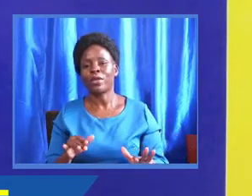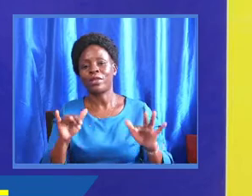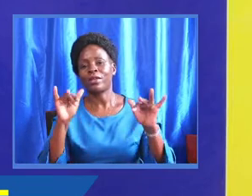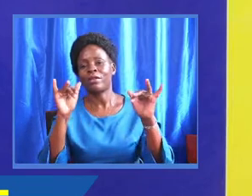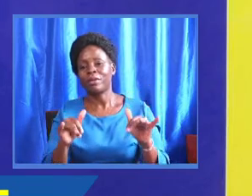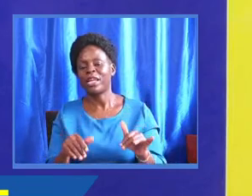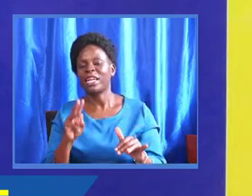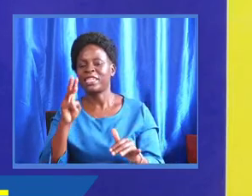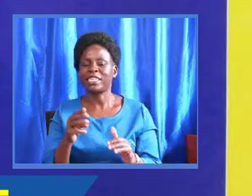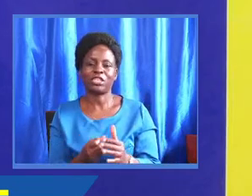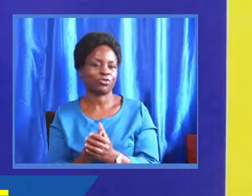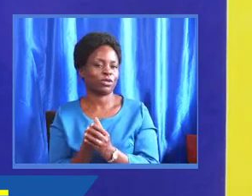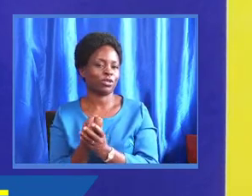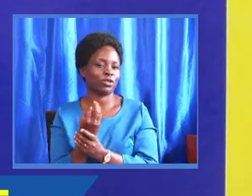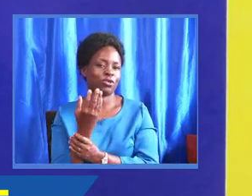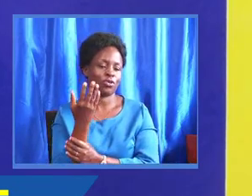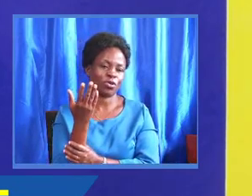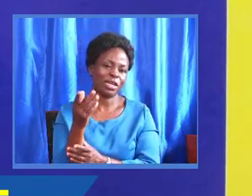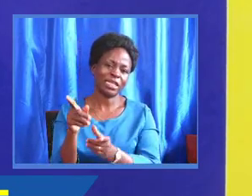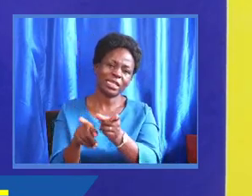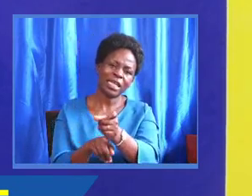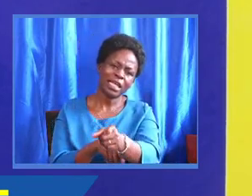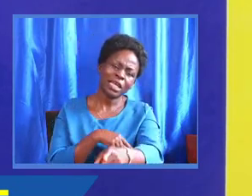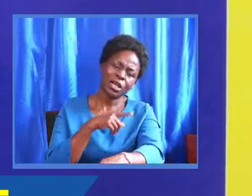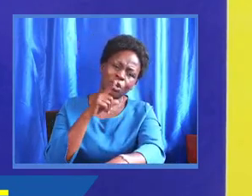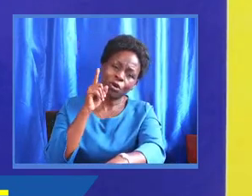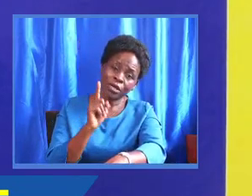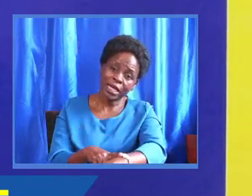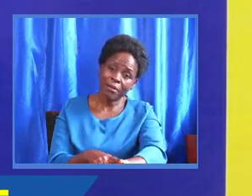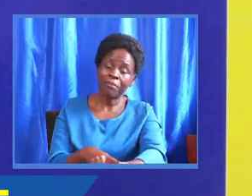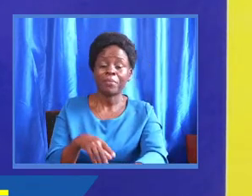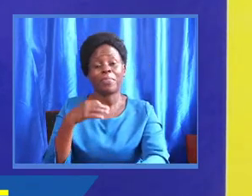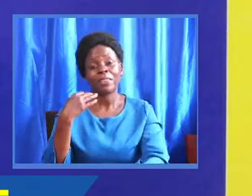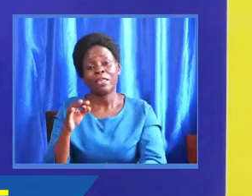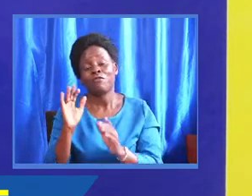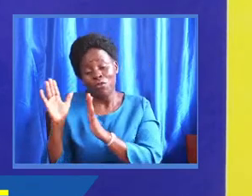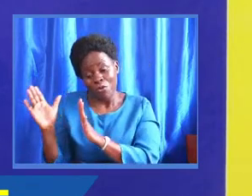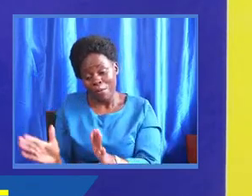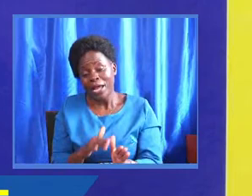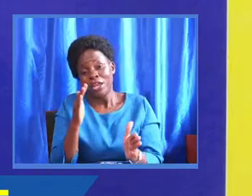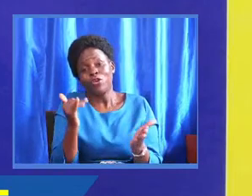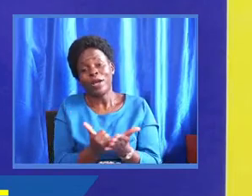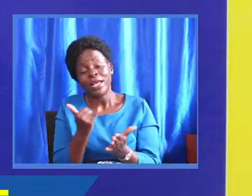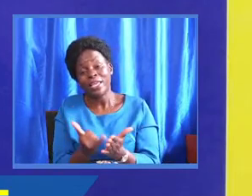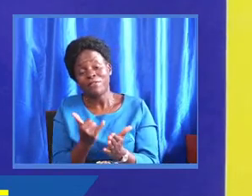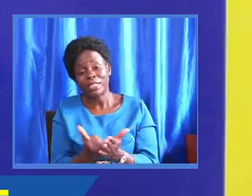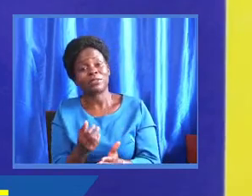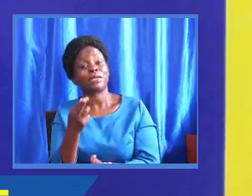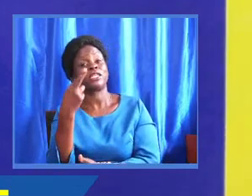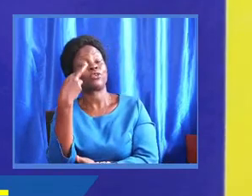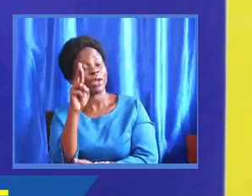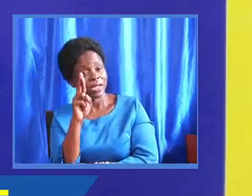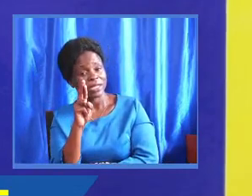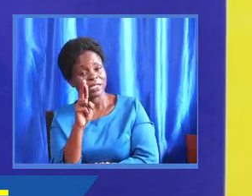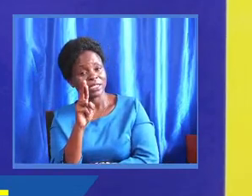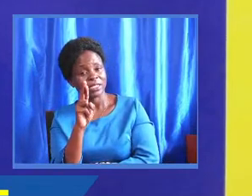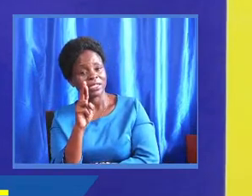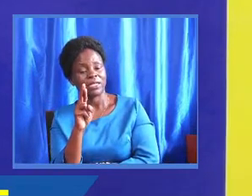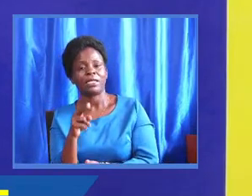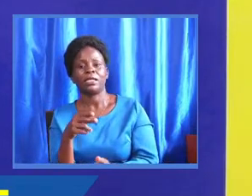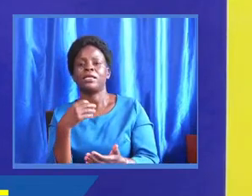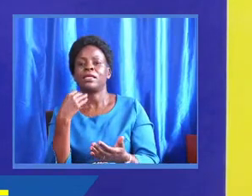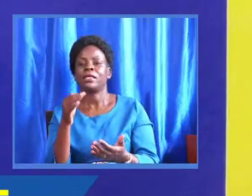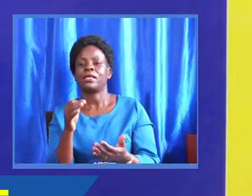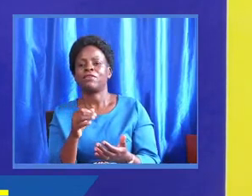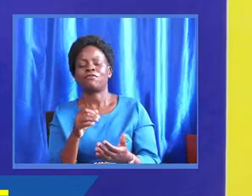will grow. So long term, as long as you plan your investment right, if you have land,